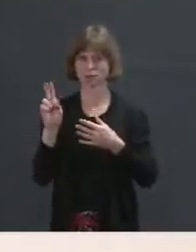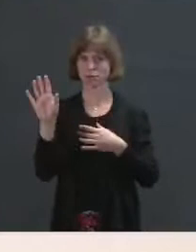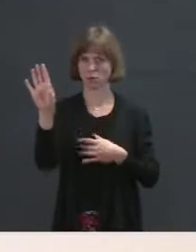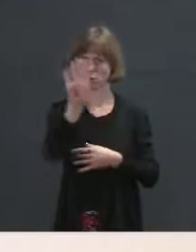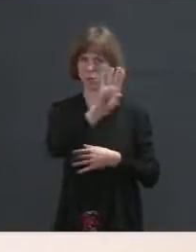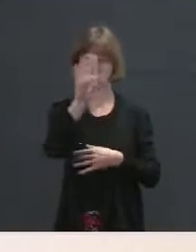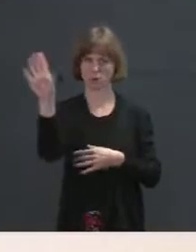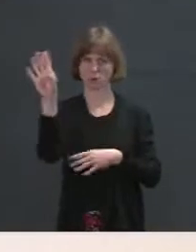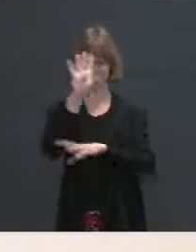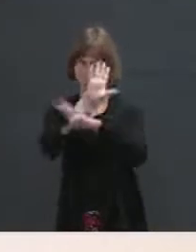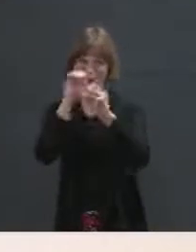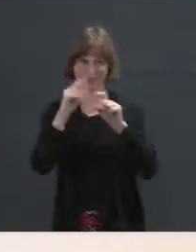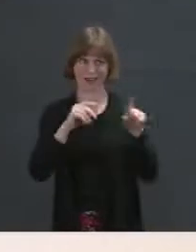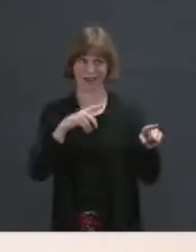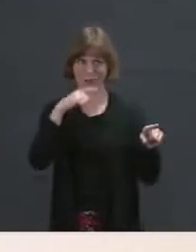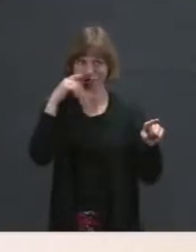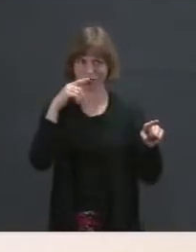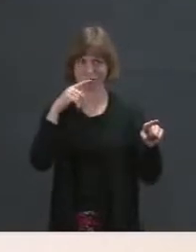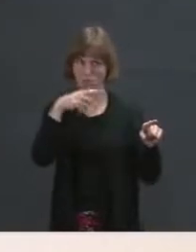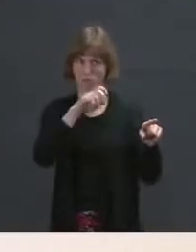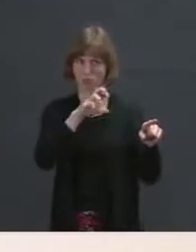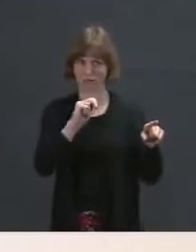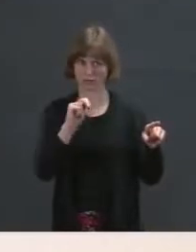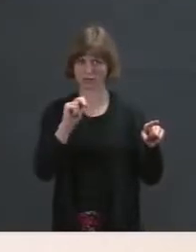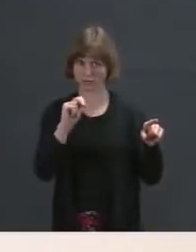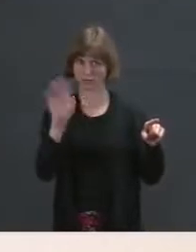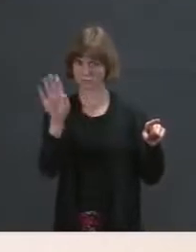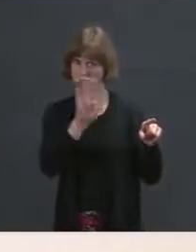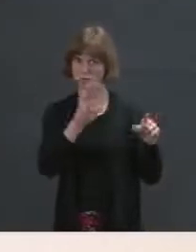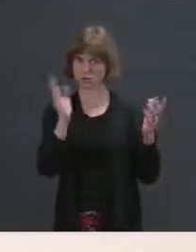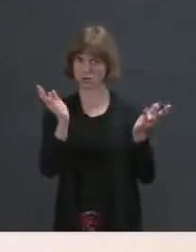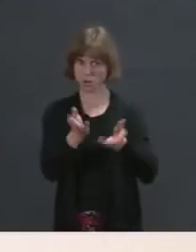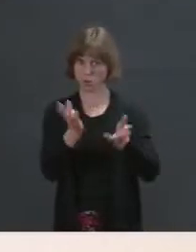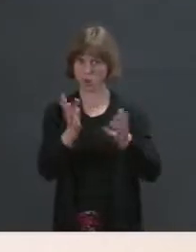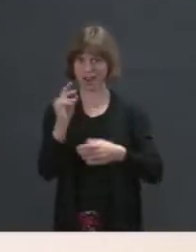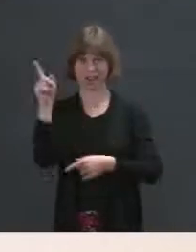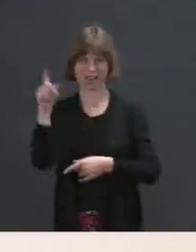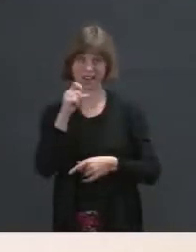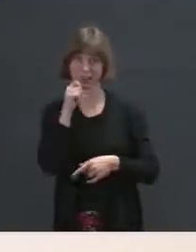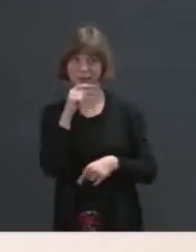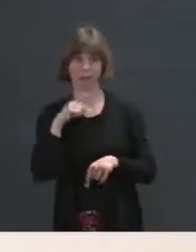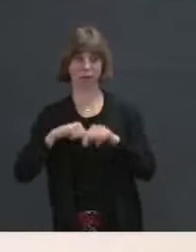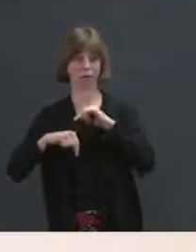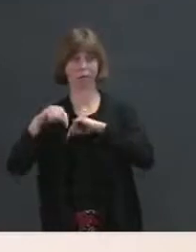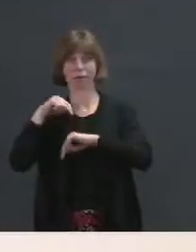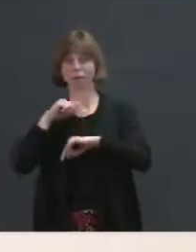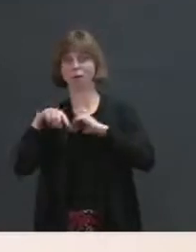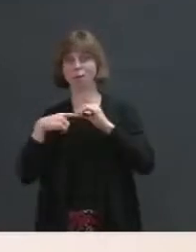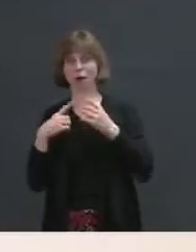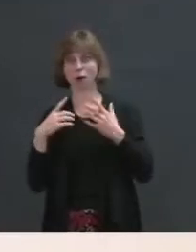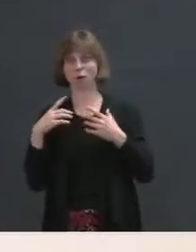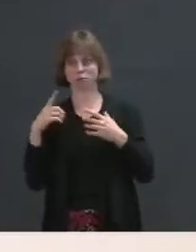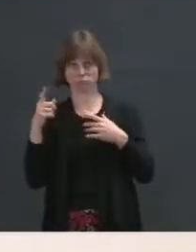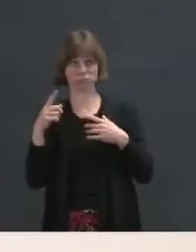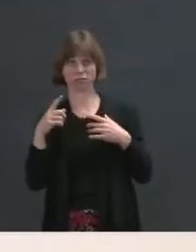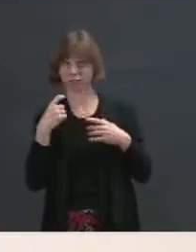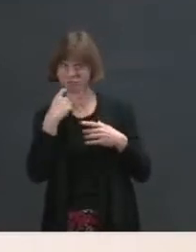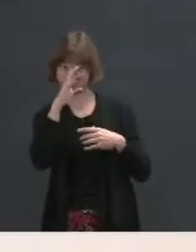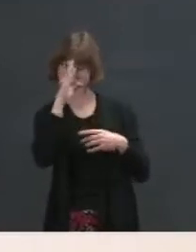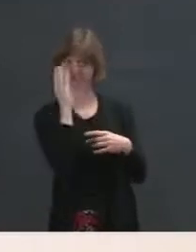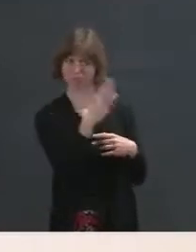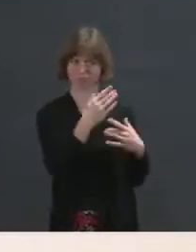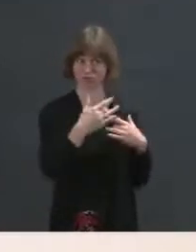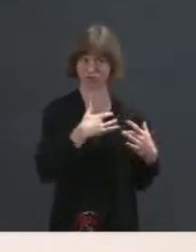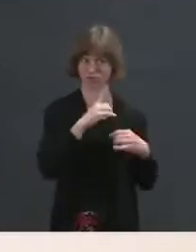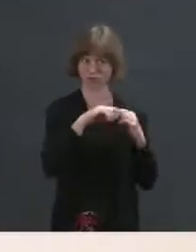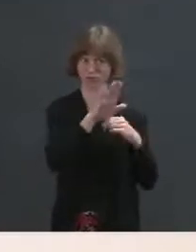not hold back in expressing his concerns about the actions of his government. But we are letting that process see itself through.